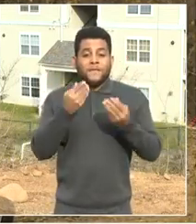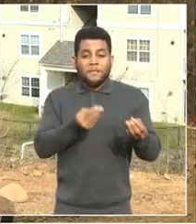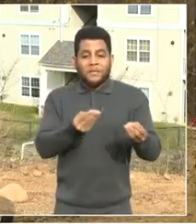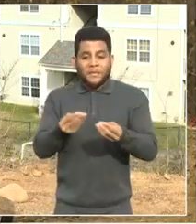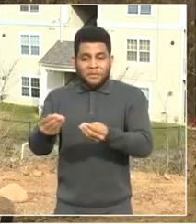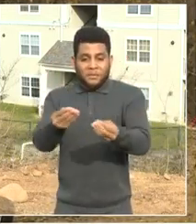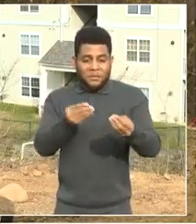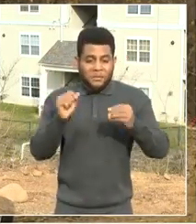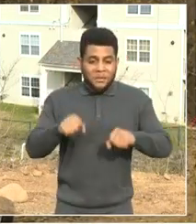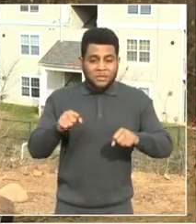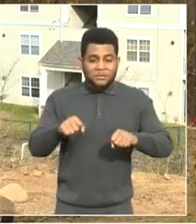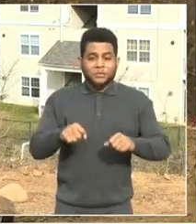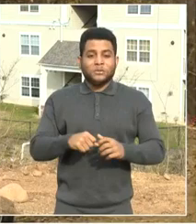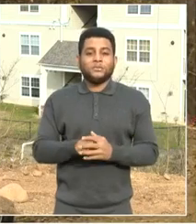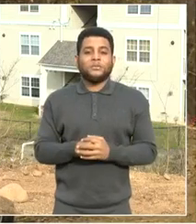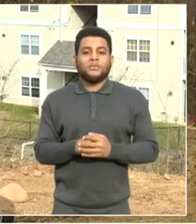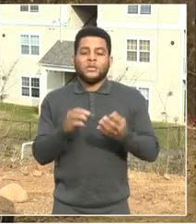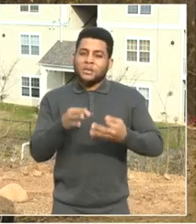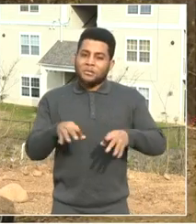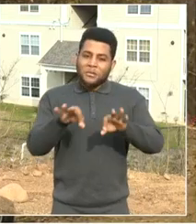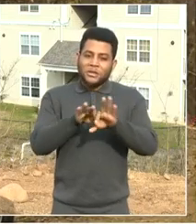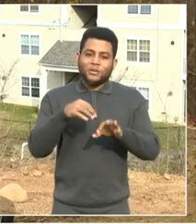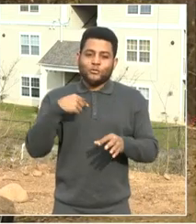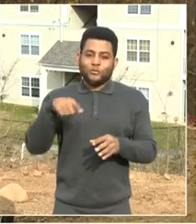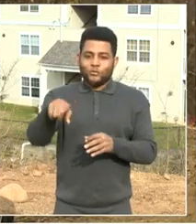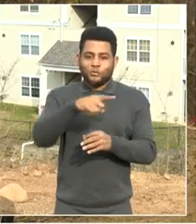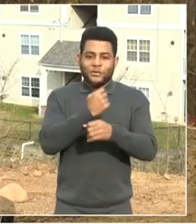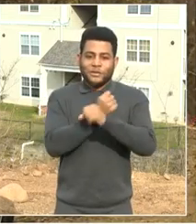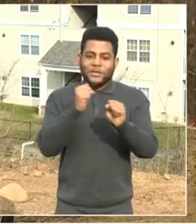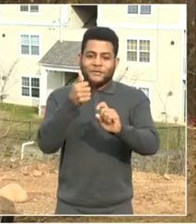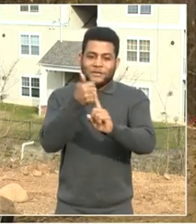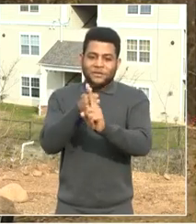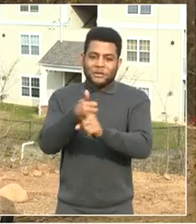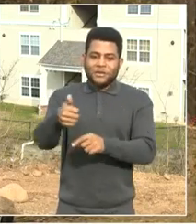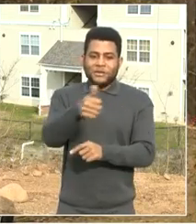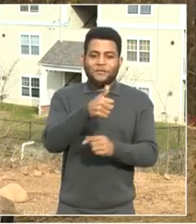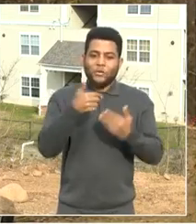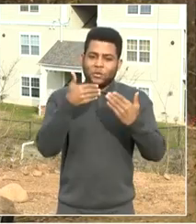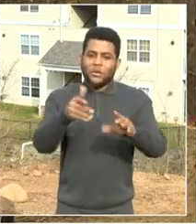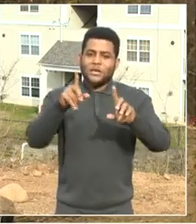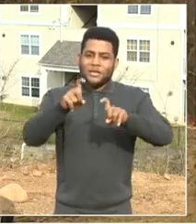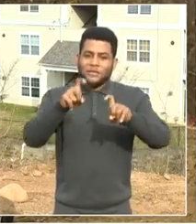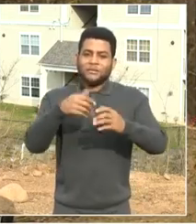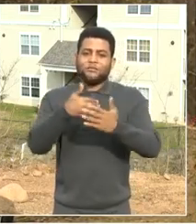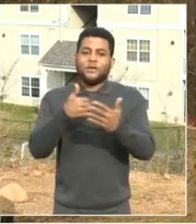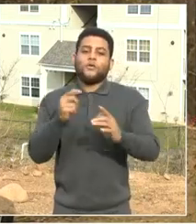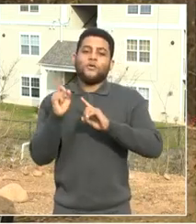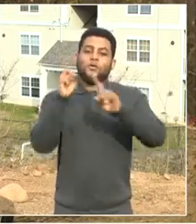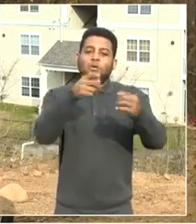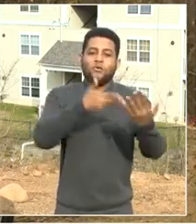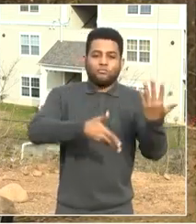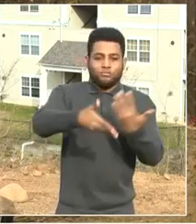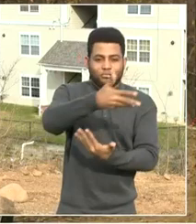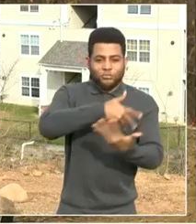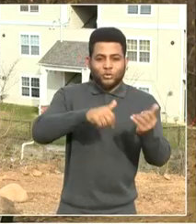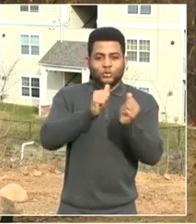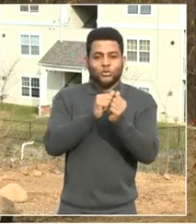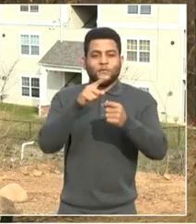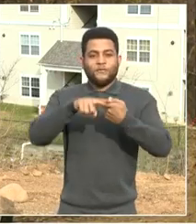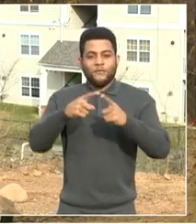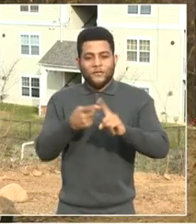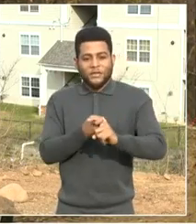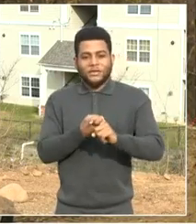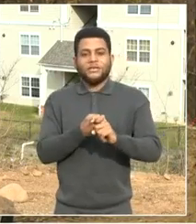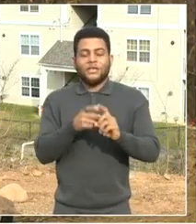family events and other events. Are capacity limits something that you would consider reinstating if that's what this board,